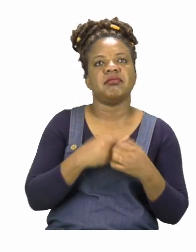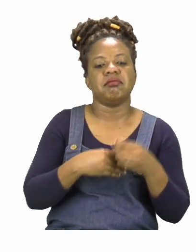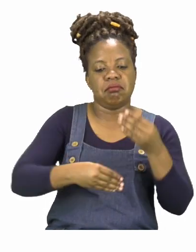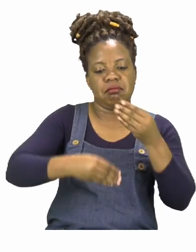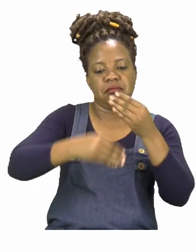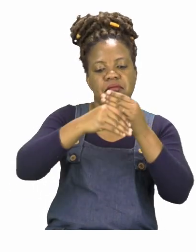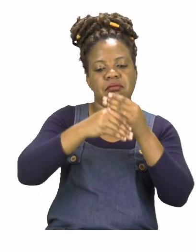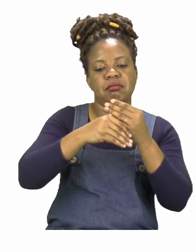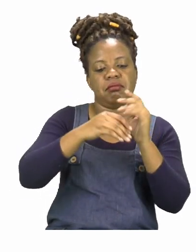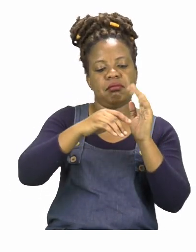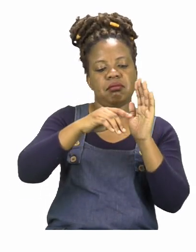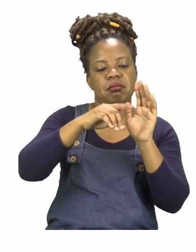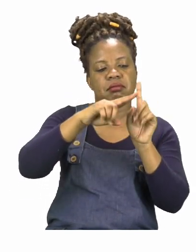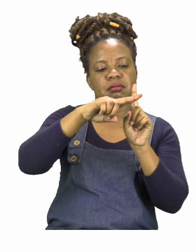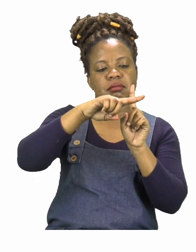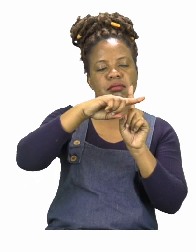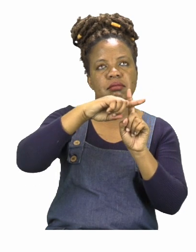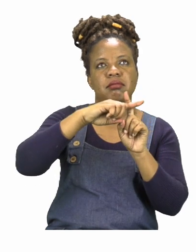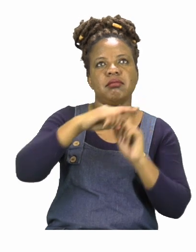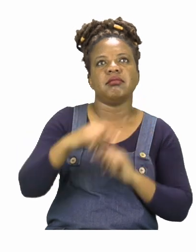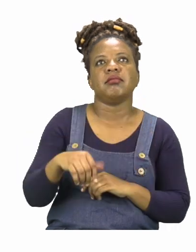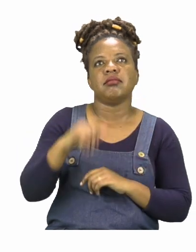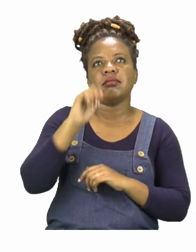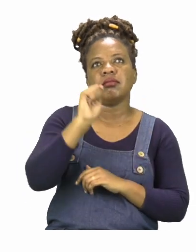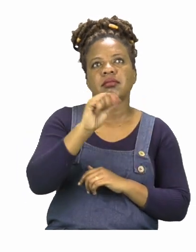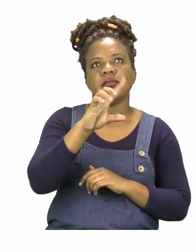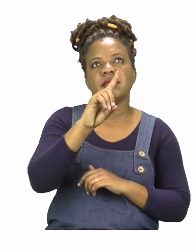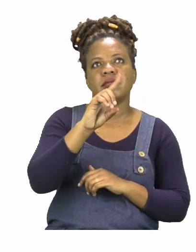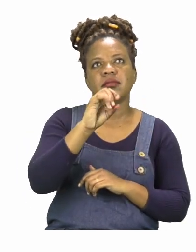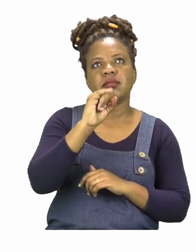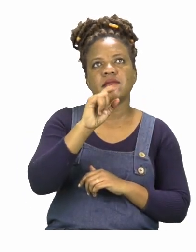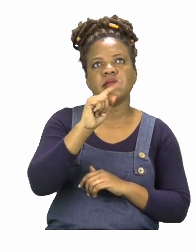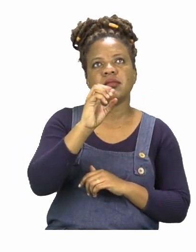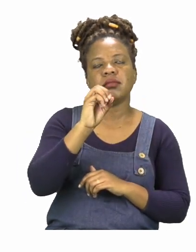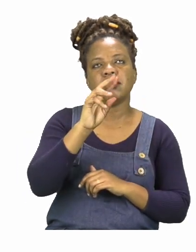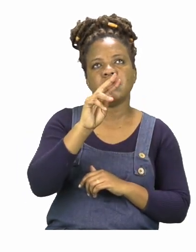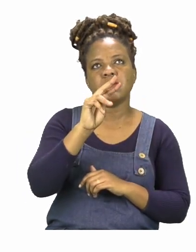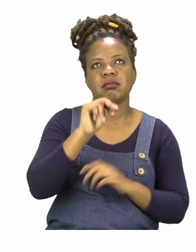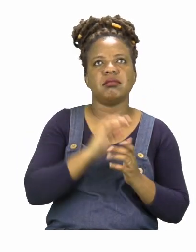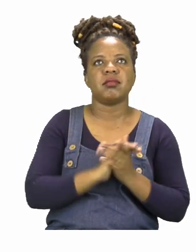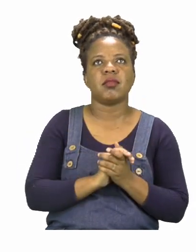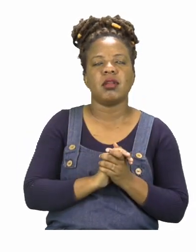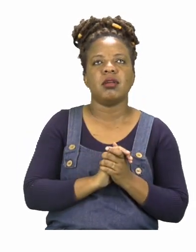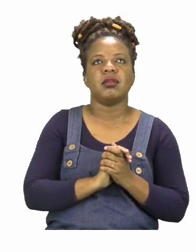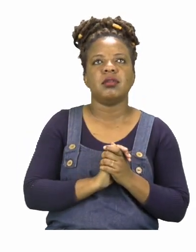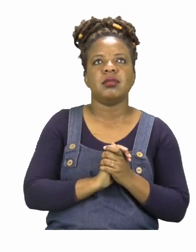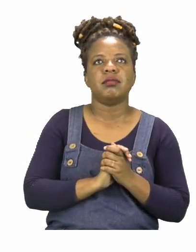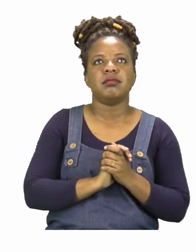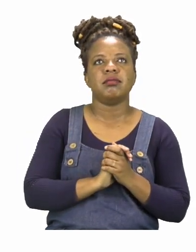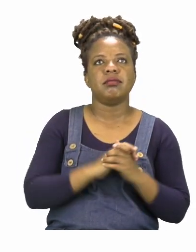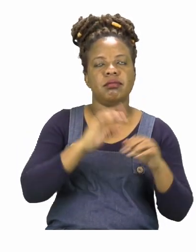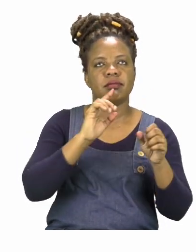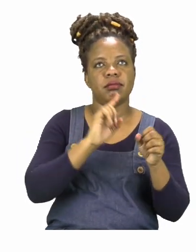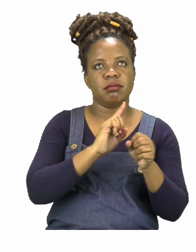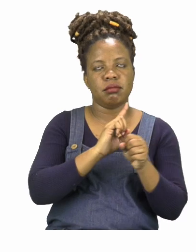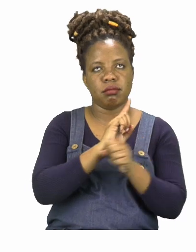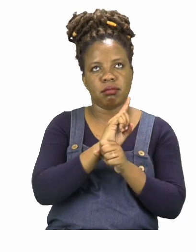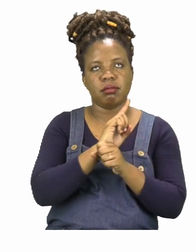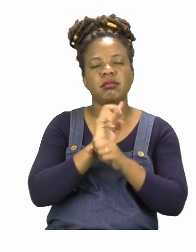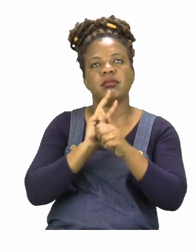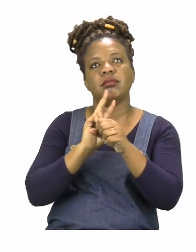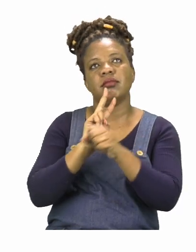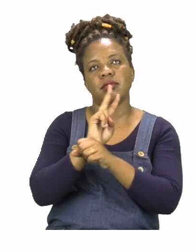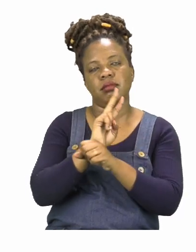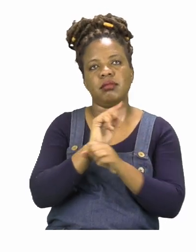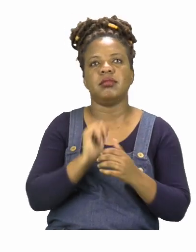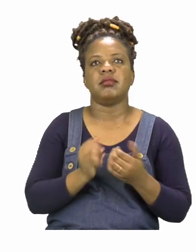simple because there is no borrowing and there's no carrying over as well. We're going to do the first one and the second one together. So let's